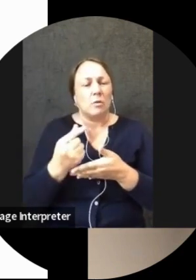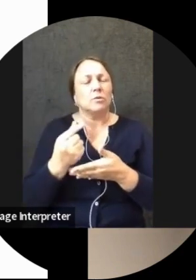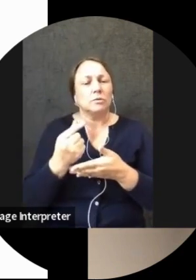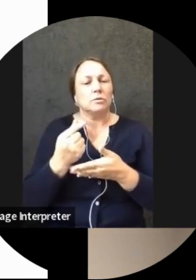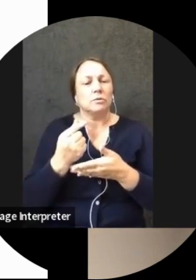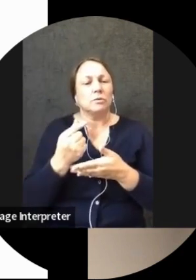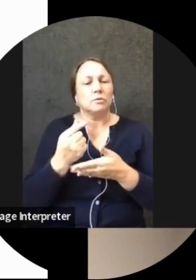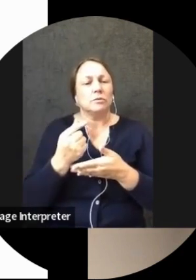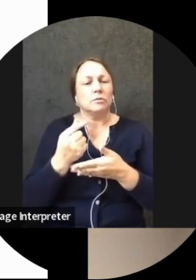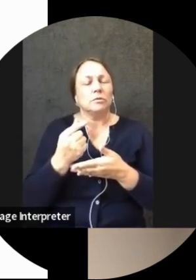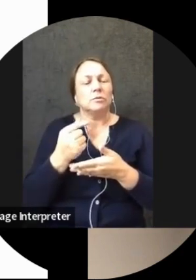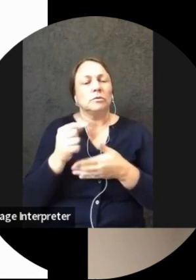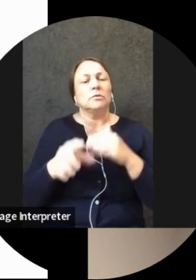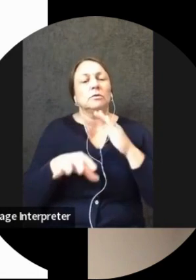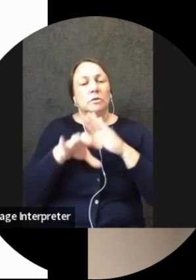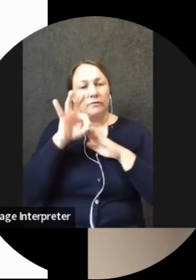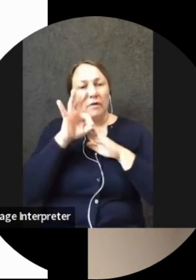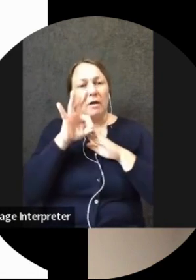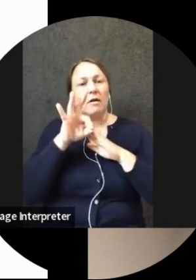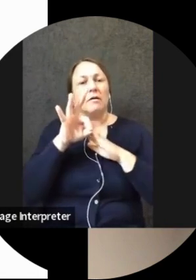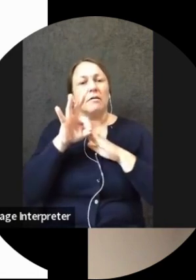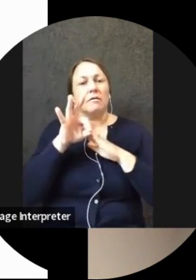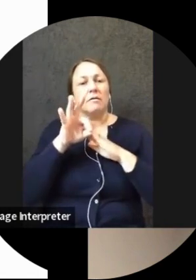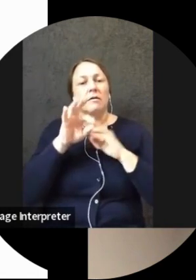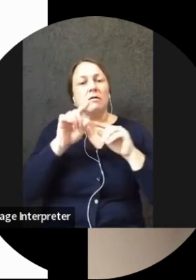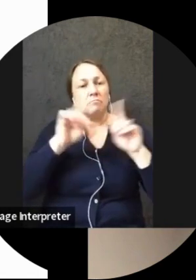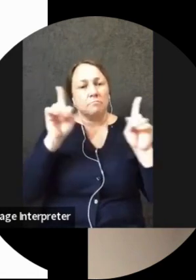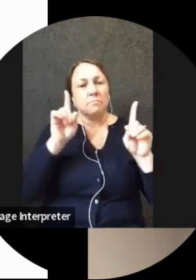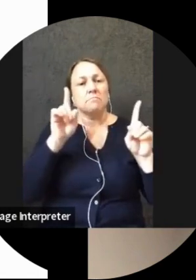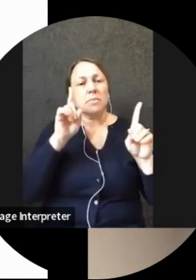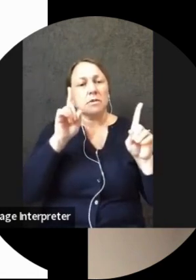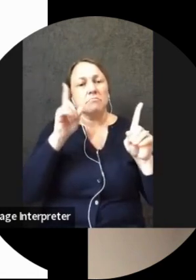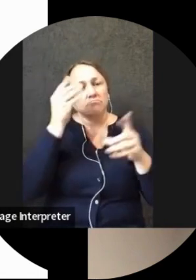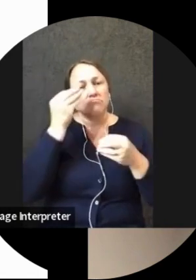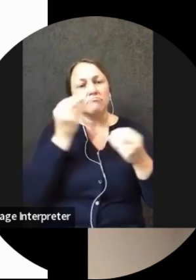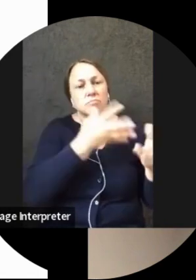nothing, but if you can get more, it'll definitely help.